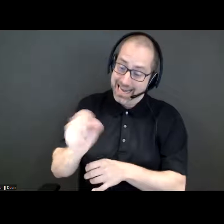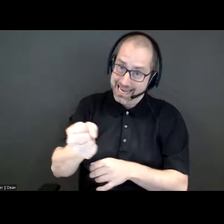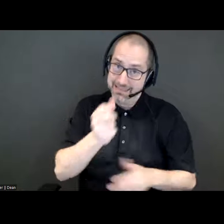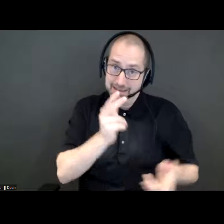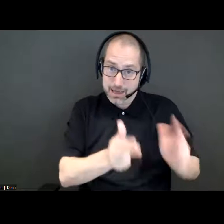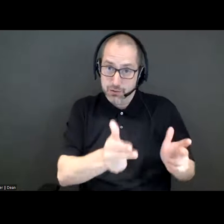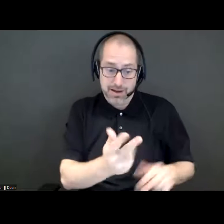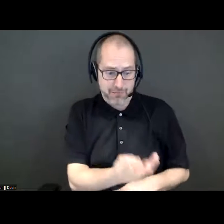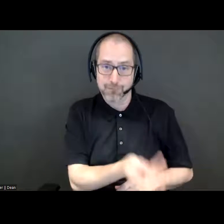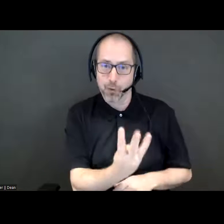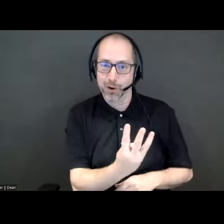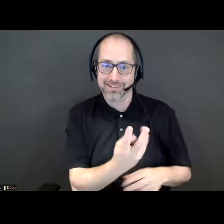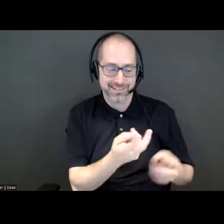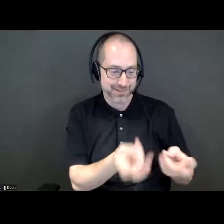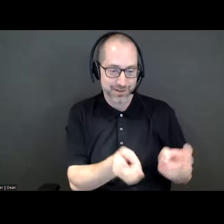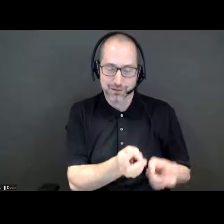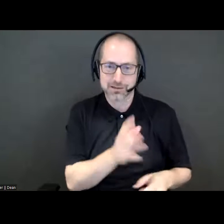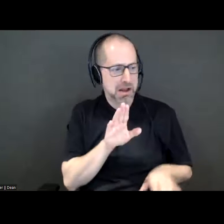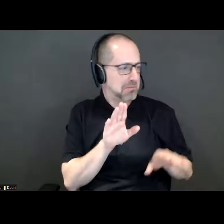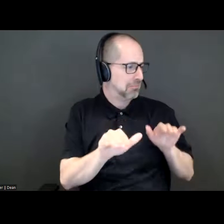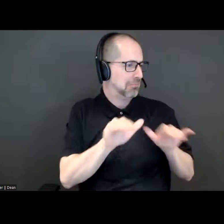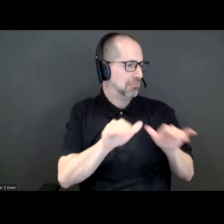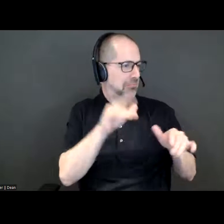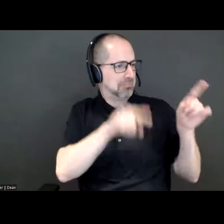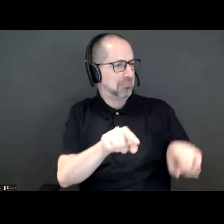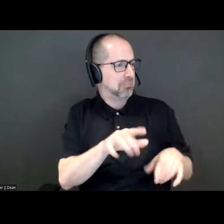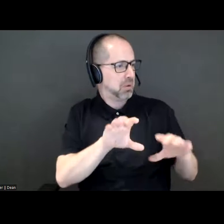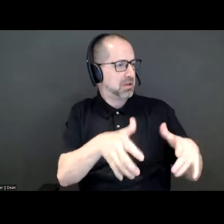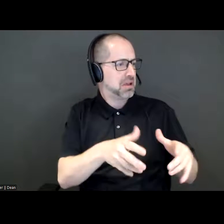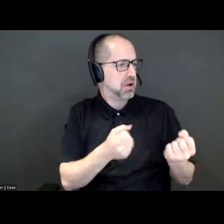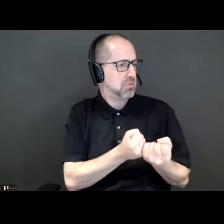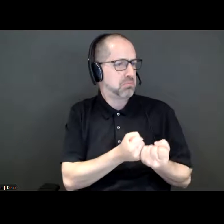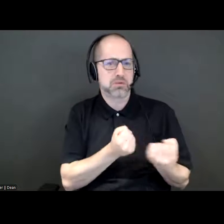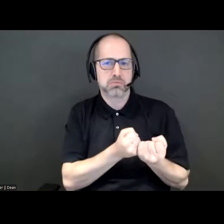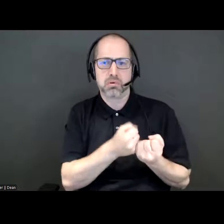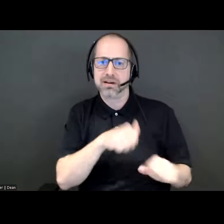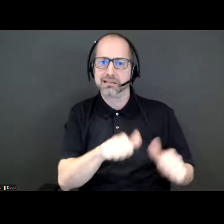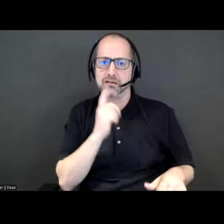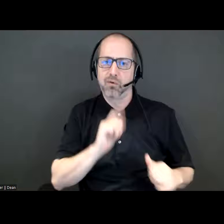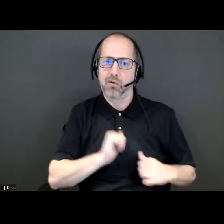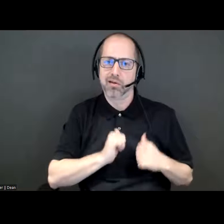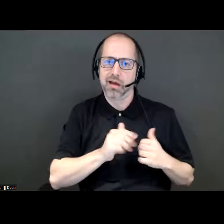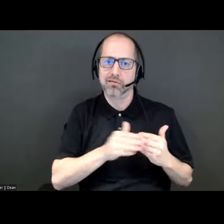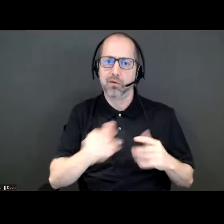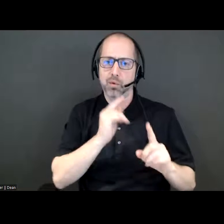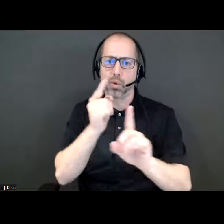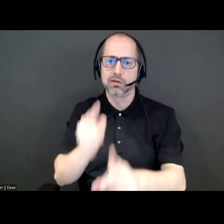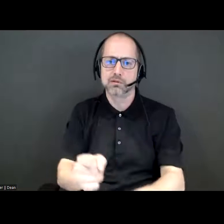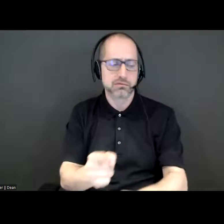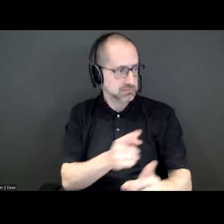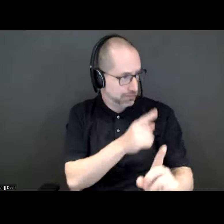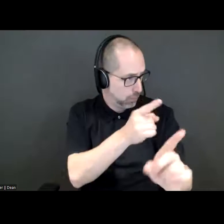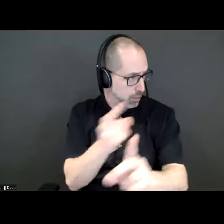got together and said, let's be a group and just support each other in our life goals. And we